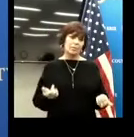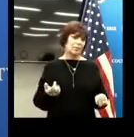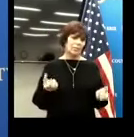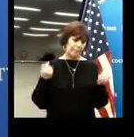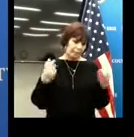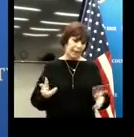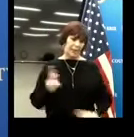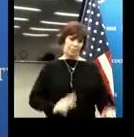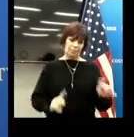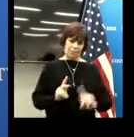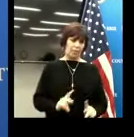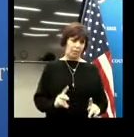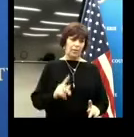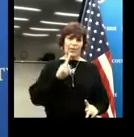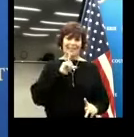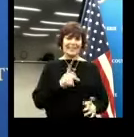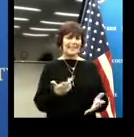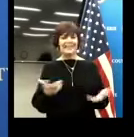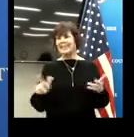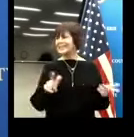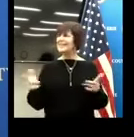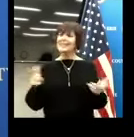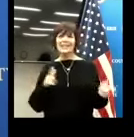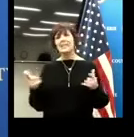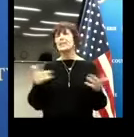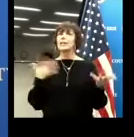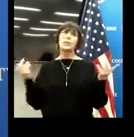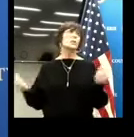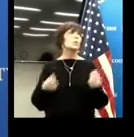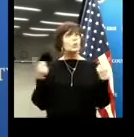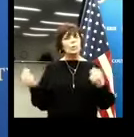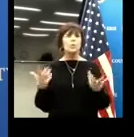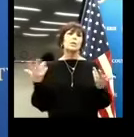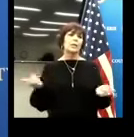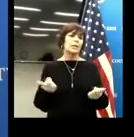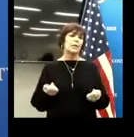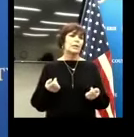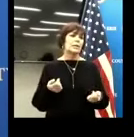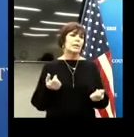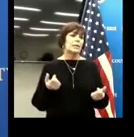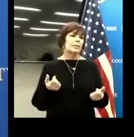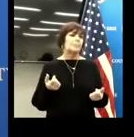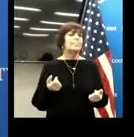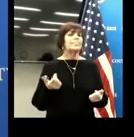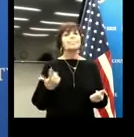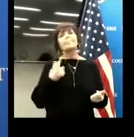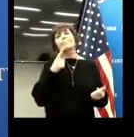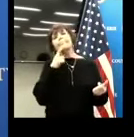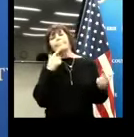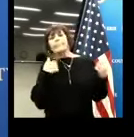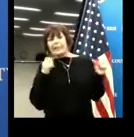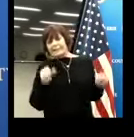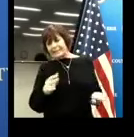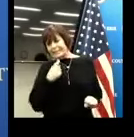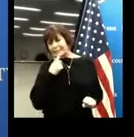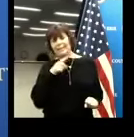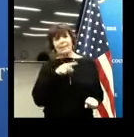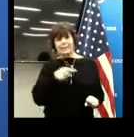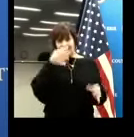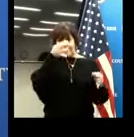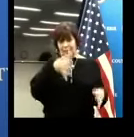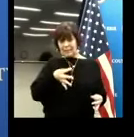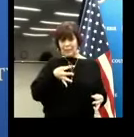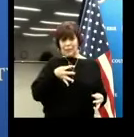lots of folks, literally testing back and forth with data points with the governor. So it's fair to say that this was not a decision that was